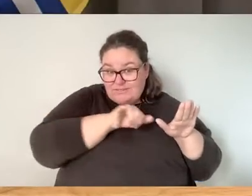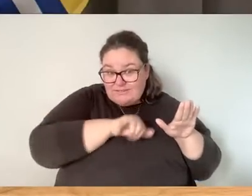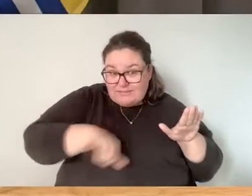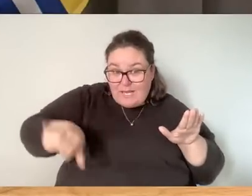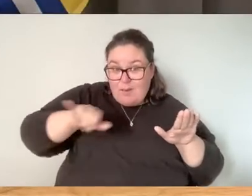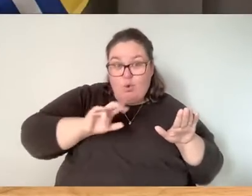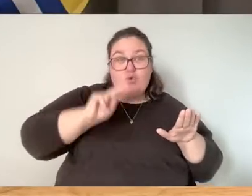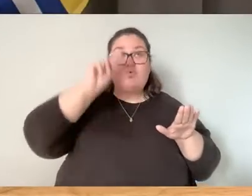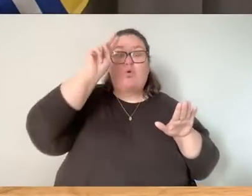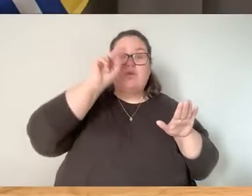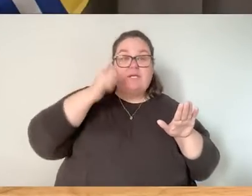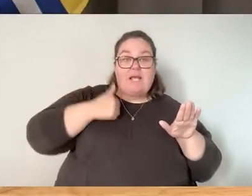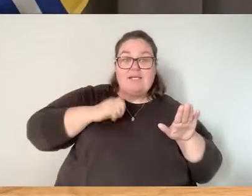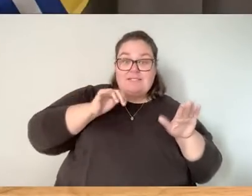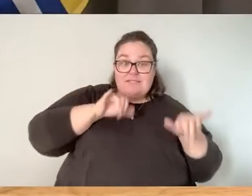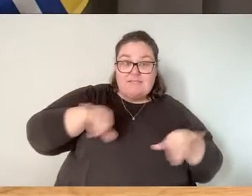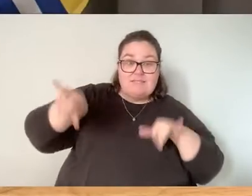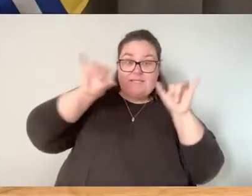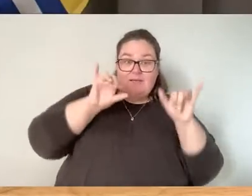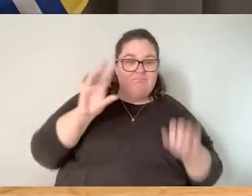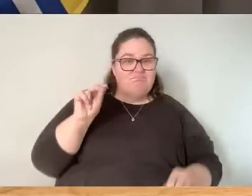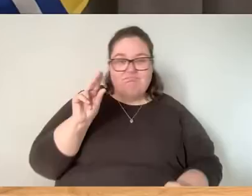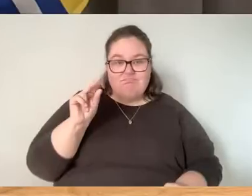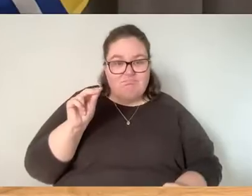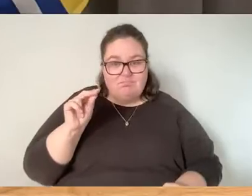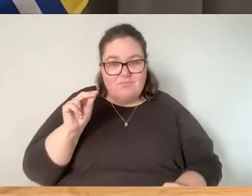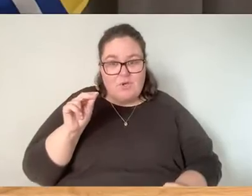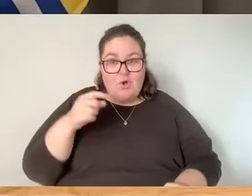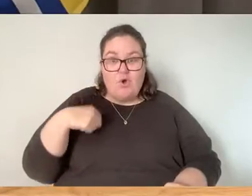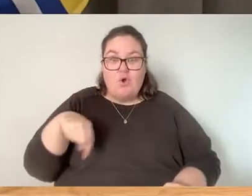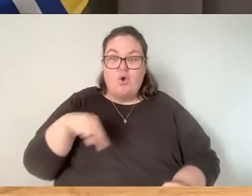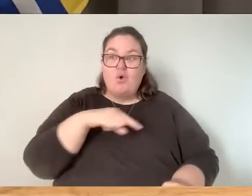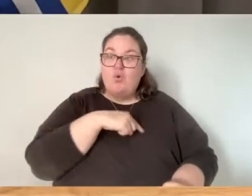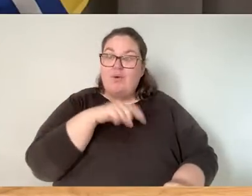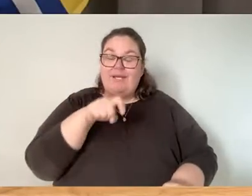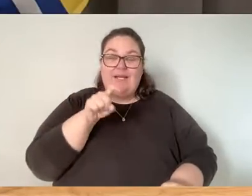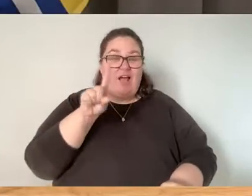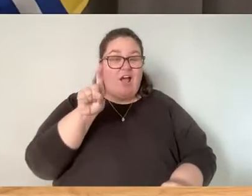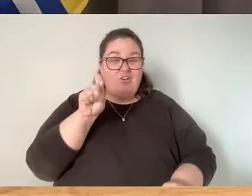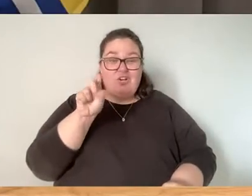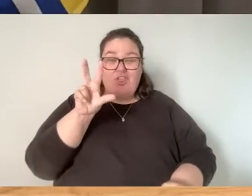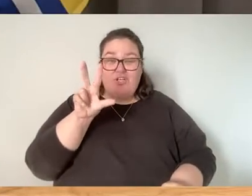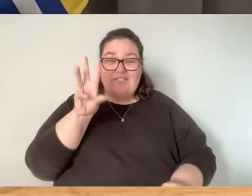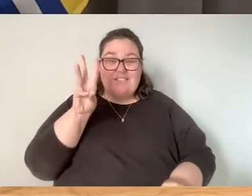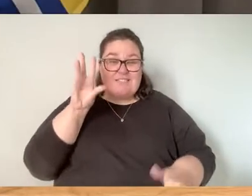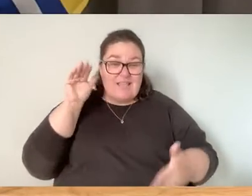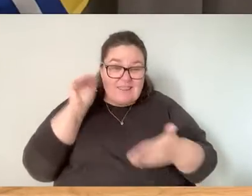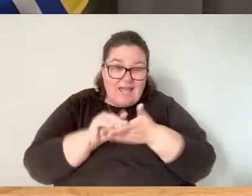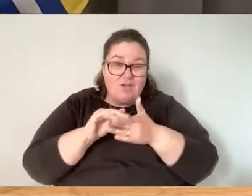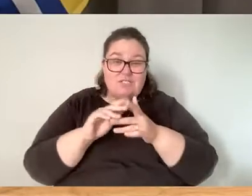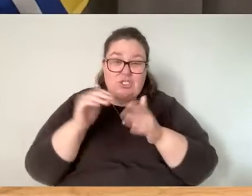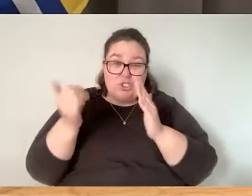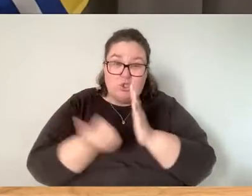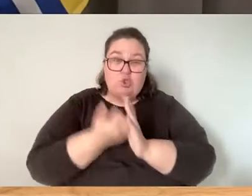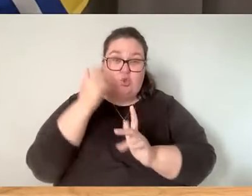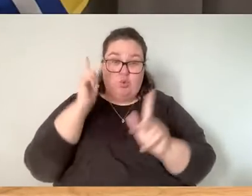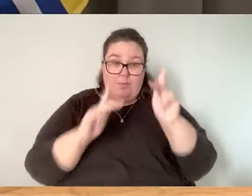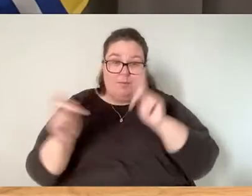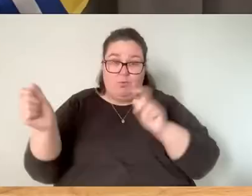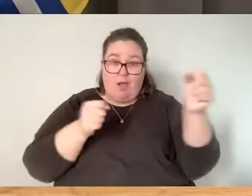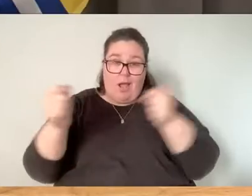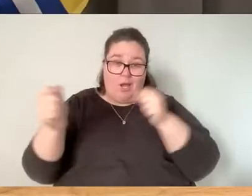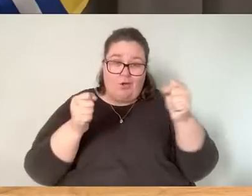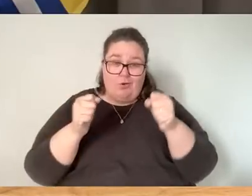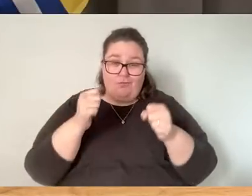need 136,000 new employees within the next 10 years. So, it's in percentage,